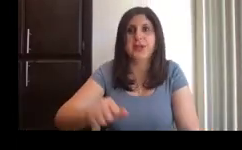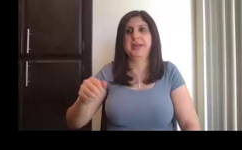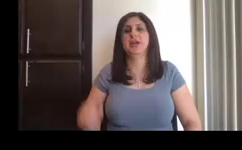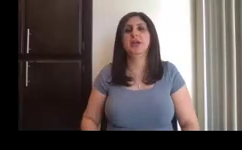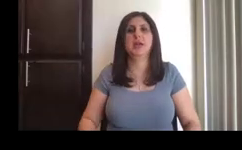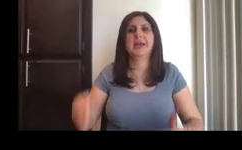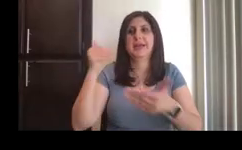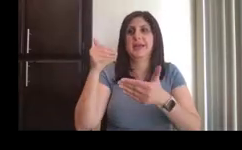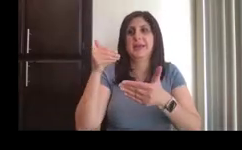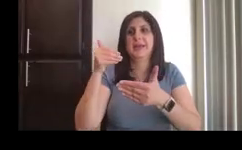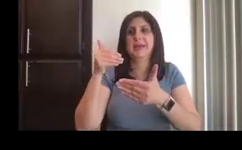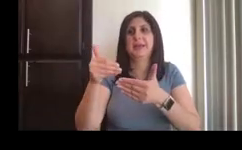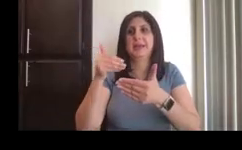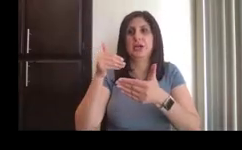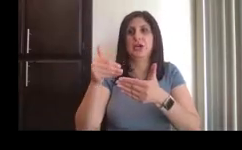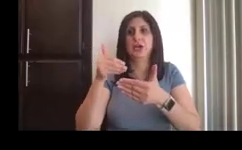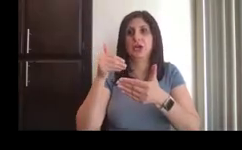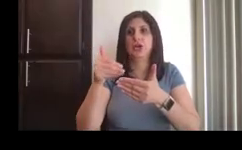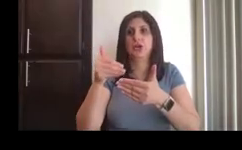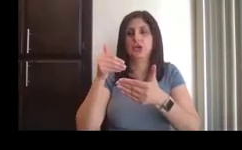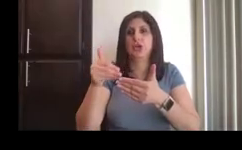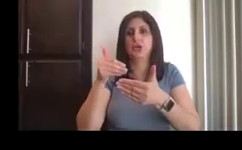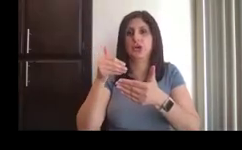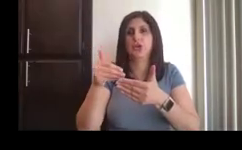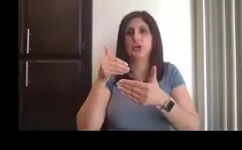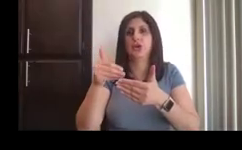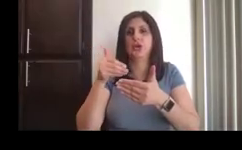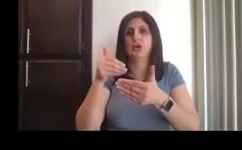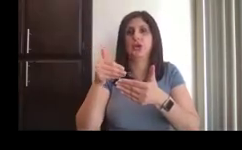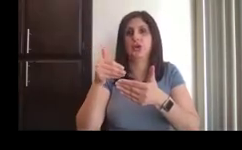Sign for near. Near.